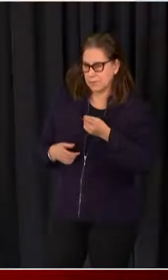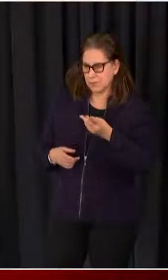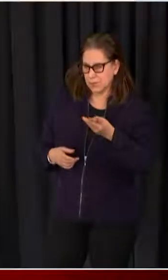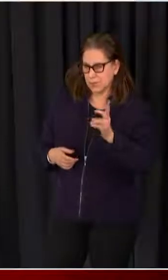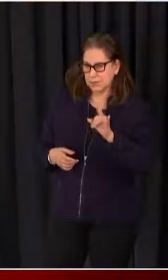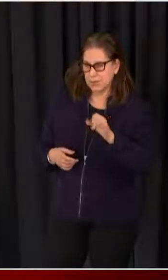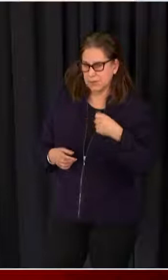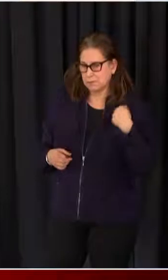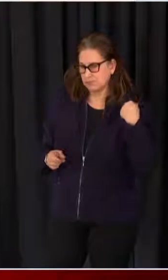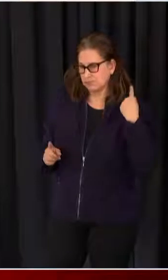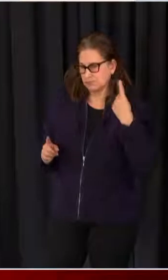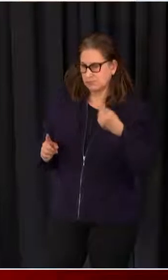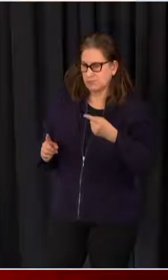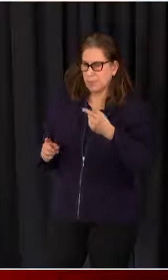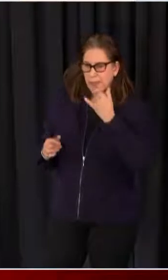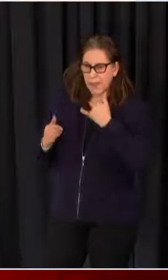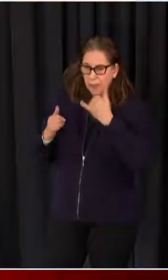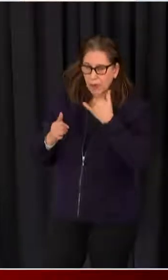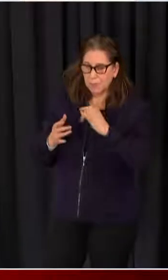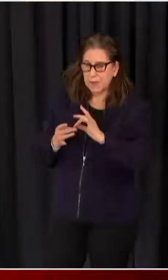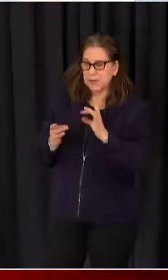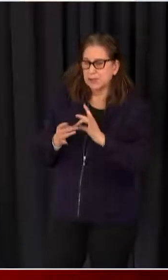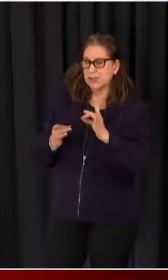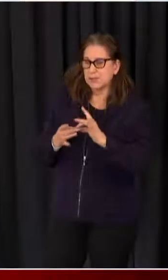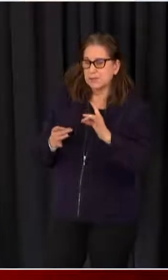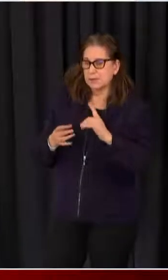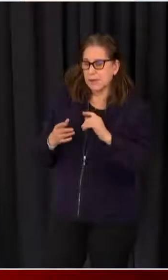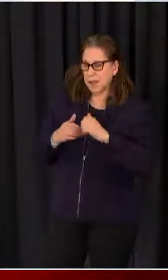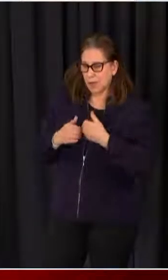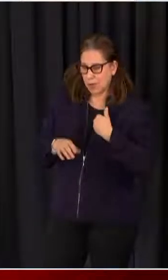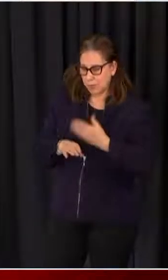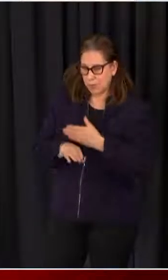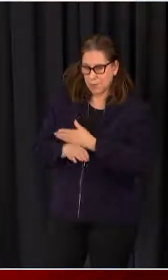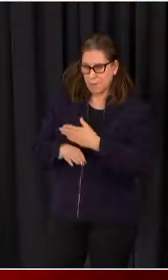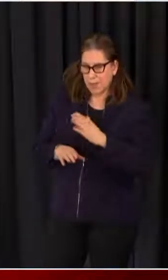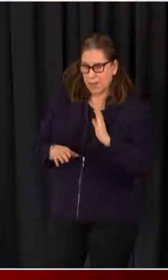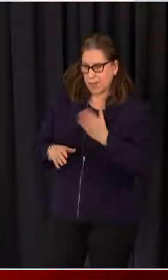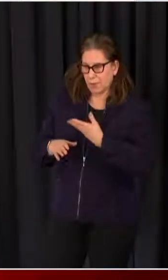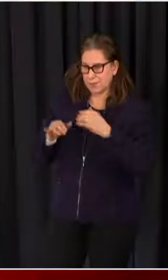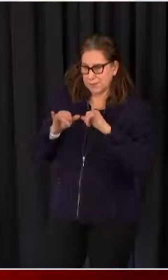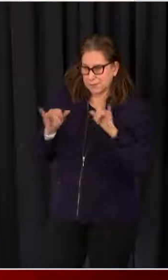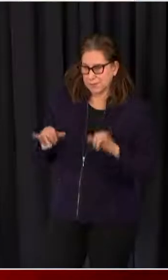site and really thought about the wording to make sure it's super accessible to anybody that's